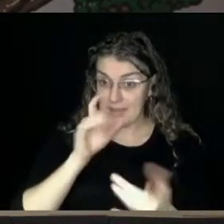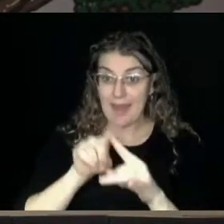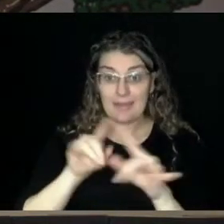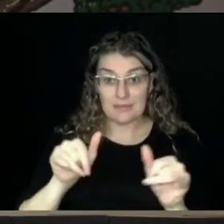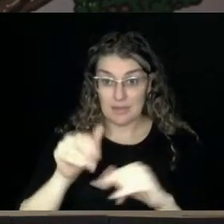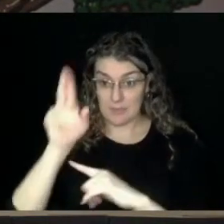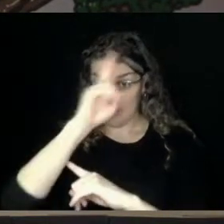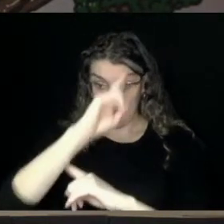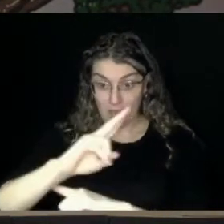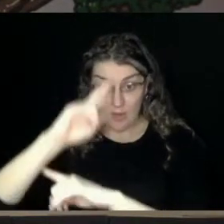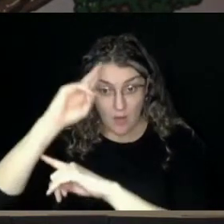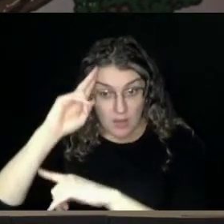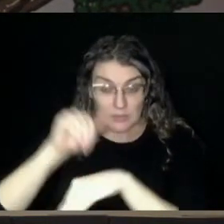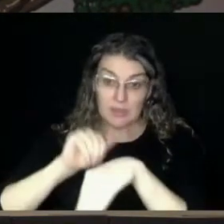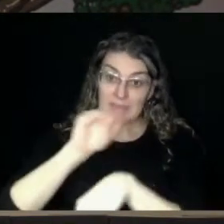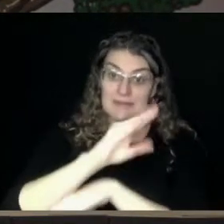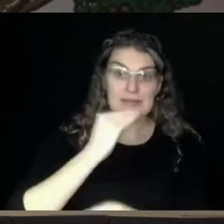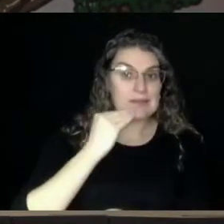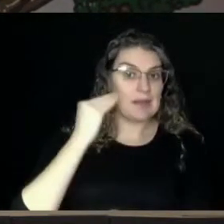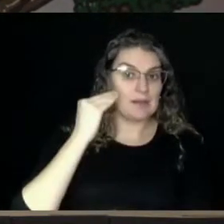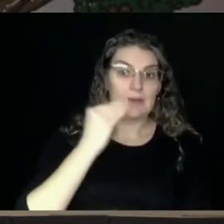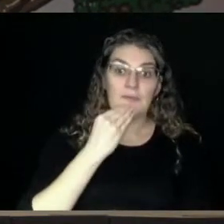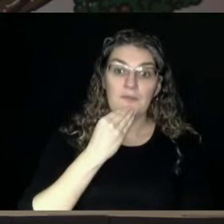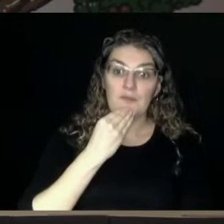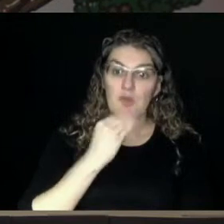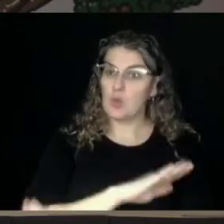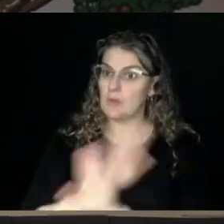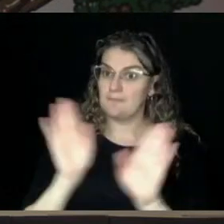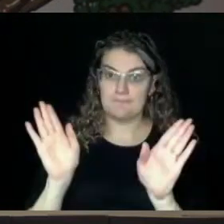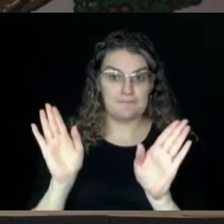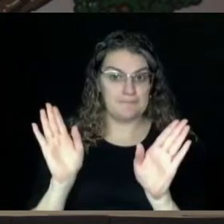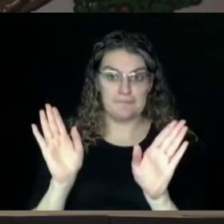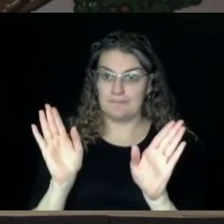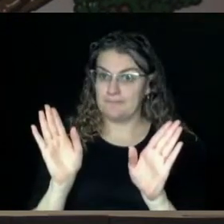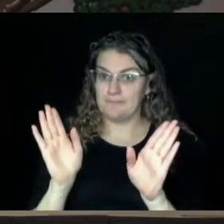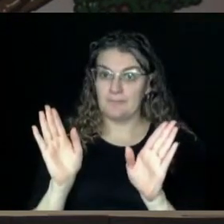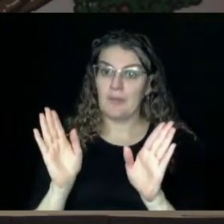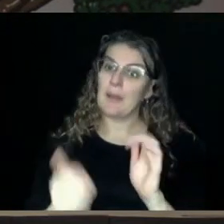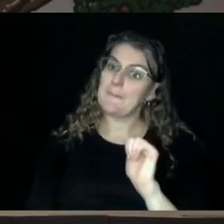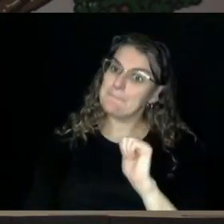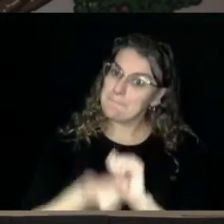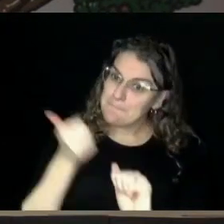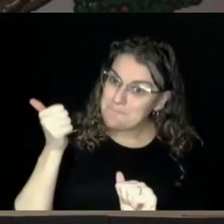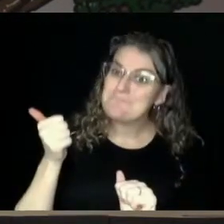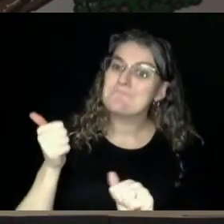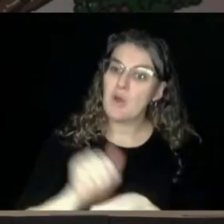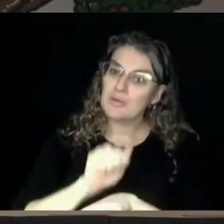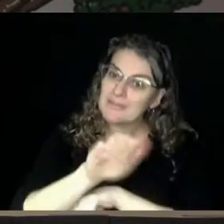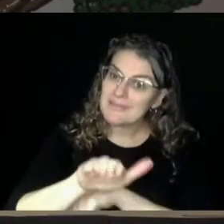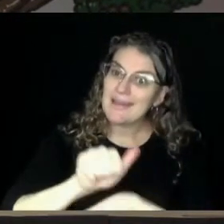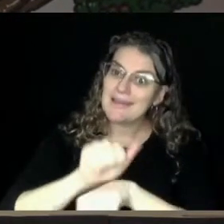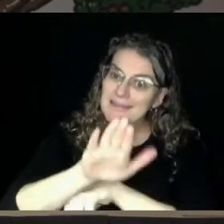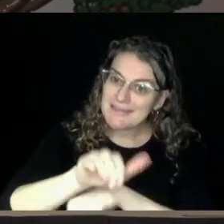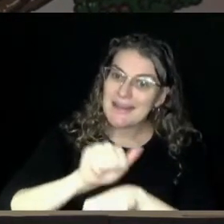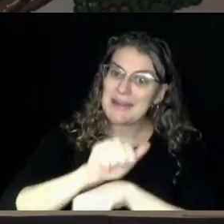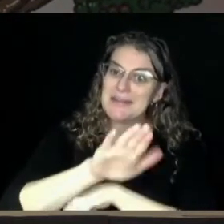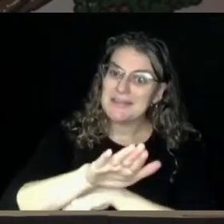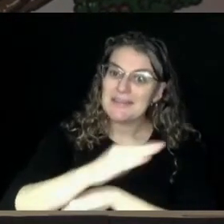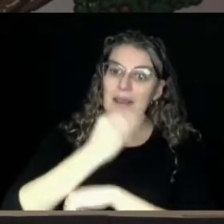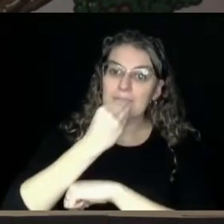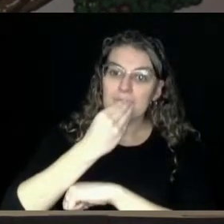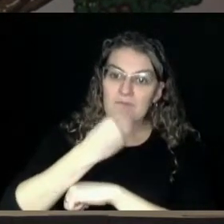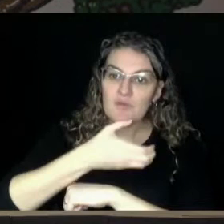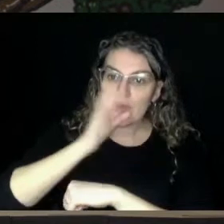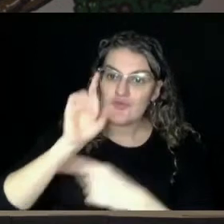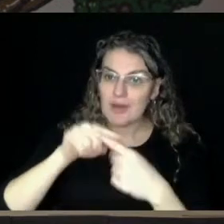for those who are visiting loved ones. We know this is a customary kind act for people on PEI and community members